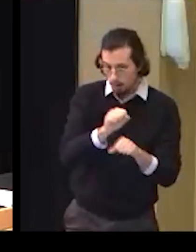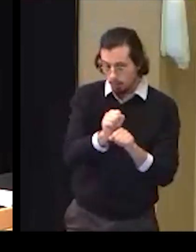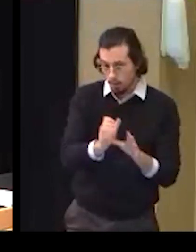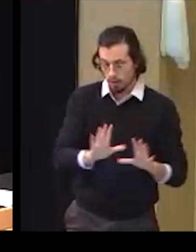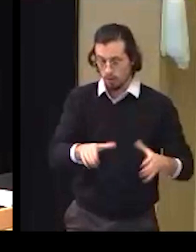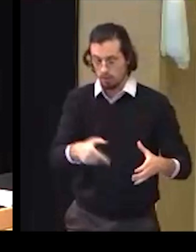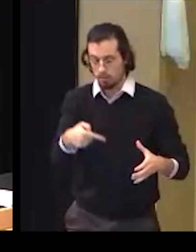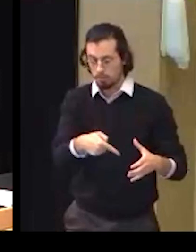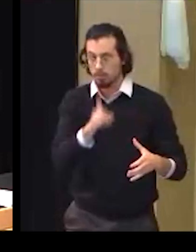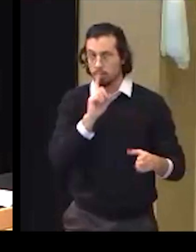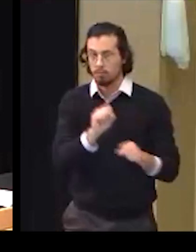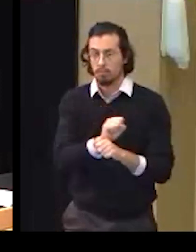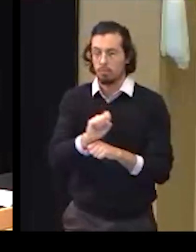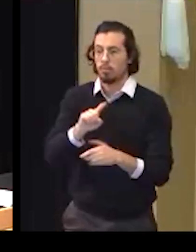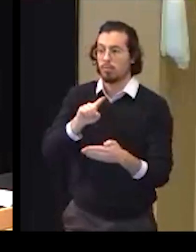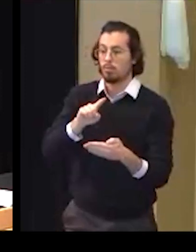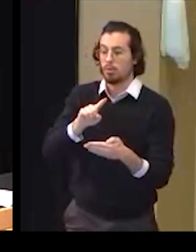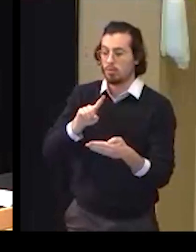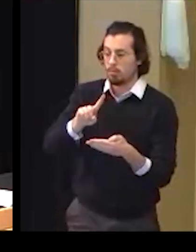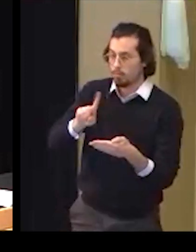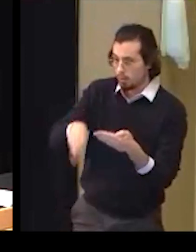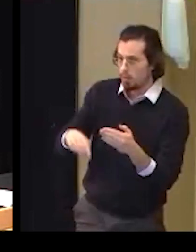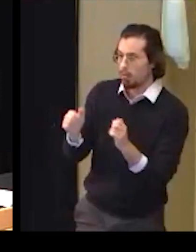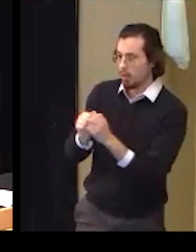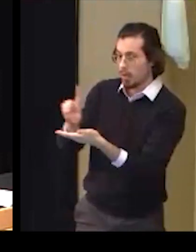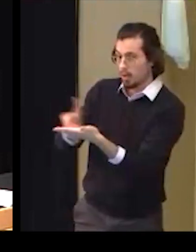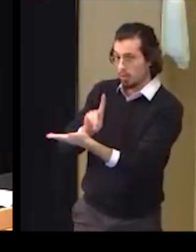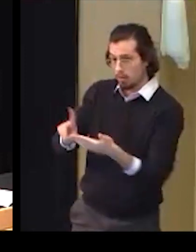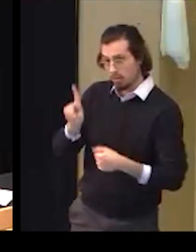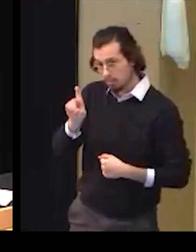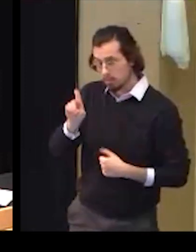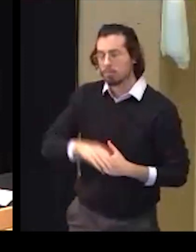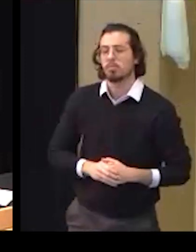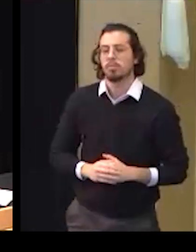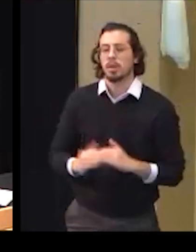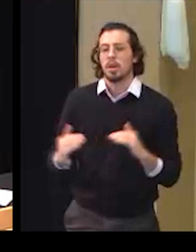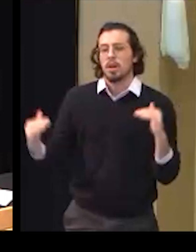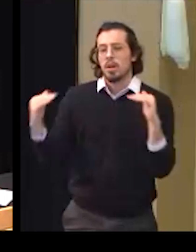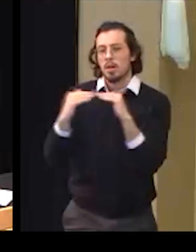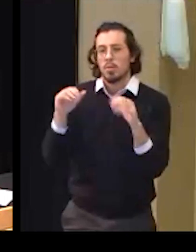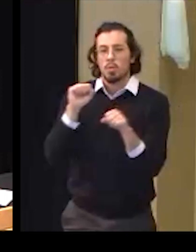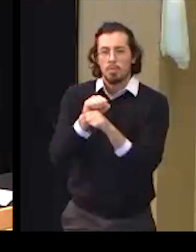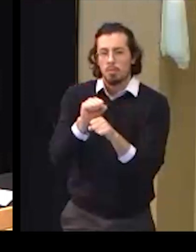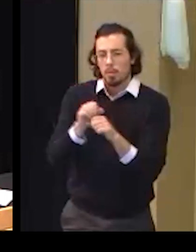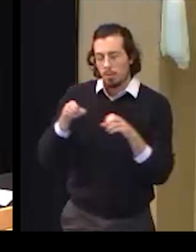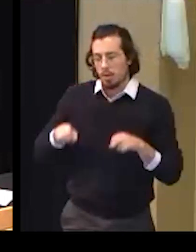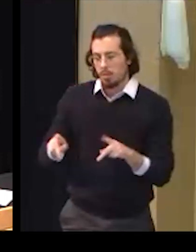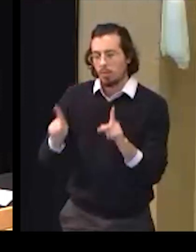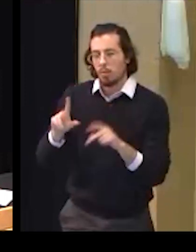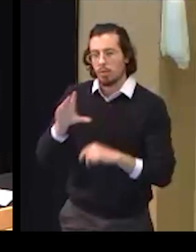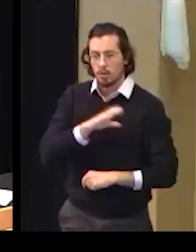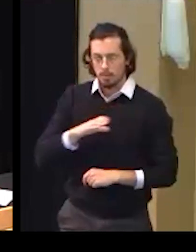really result in what's discriminatory? The Equal Employment Opportunity Commission is the federal agency